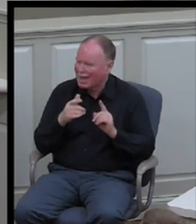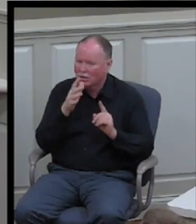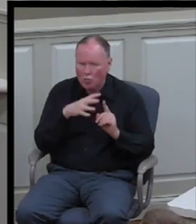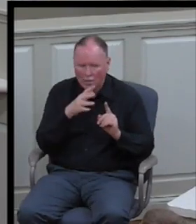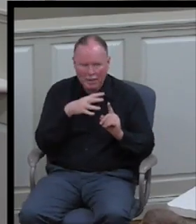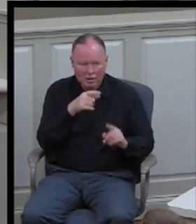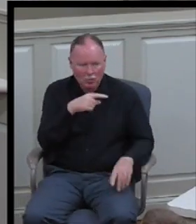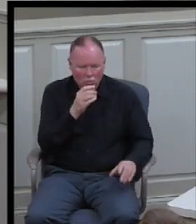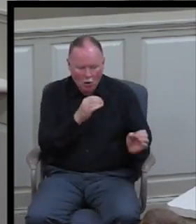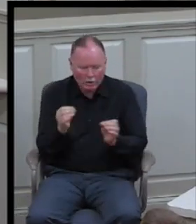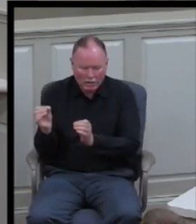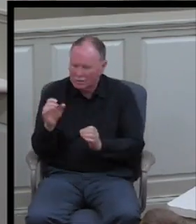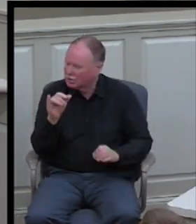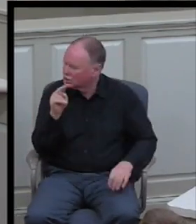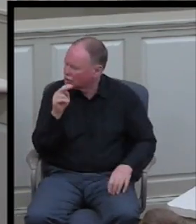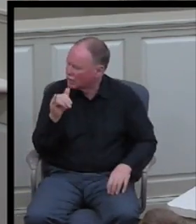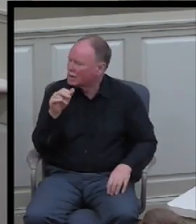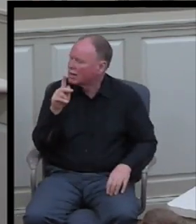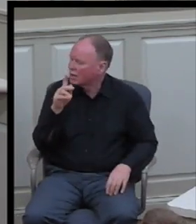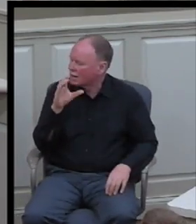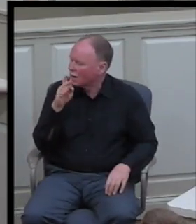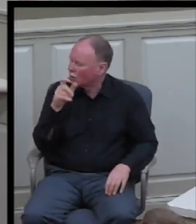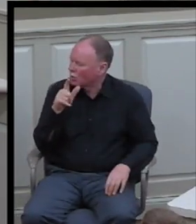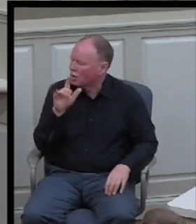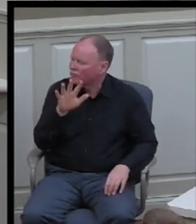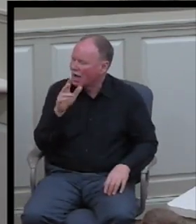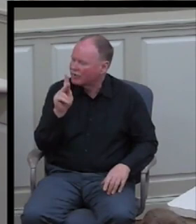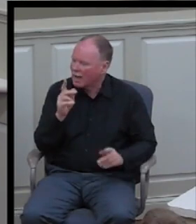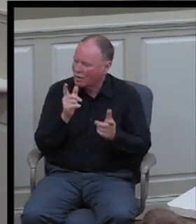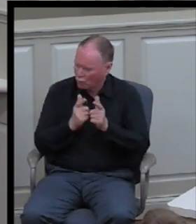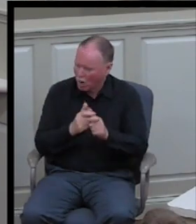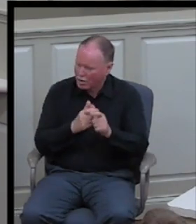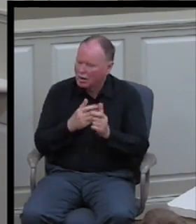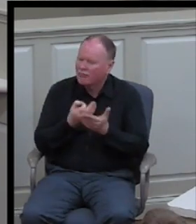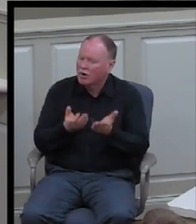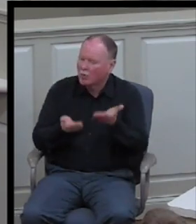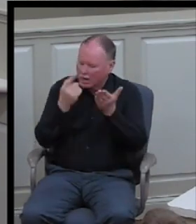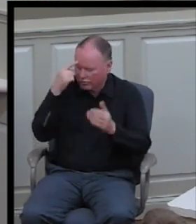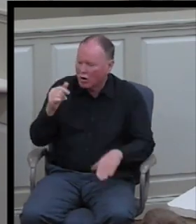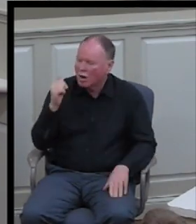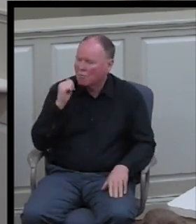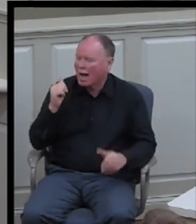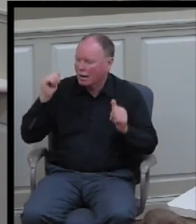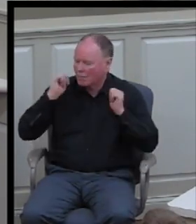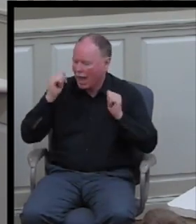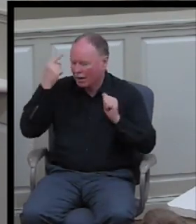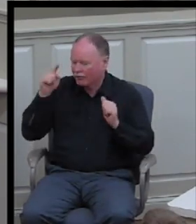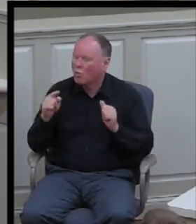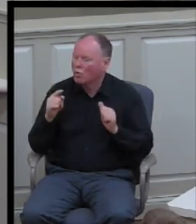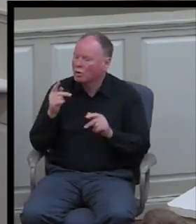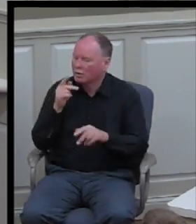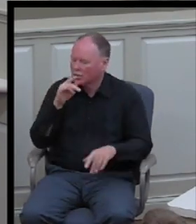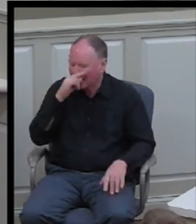ladies that organized the Jenny Carroll 5K, which is a fundraiser for Backpack for Kids. So it kind of falls in some of the line of what